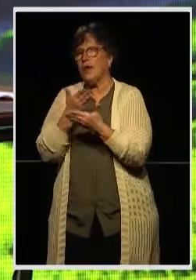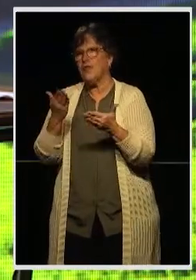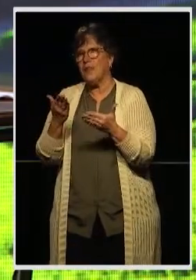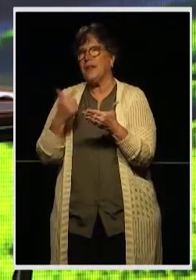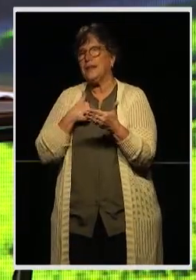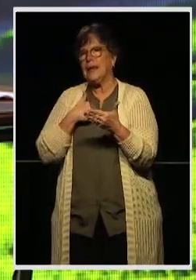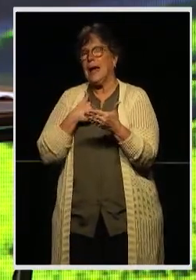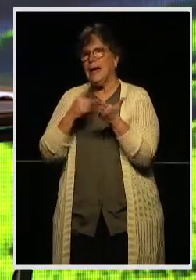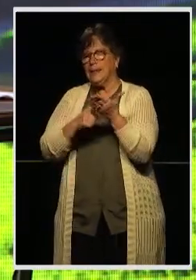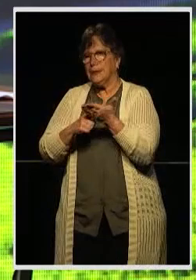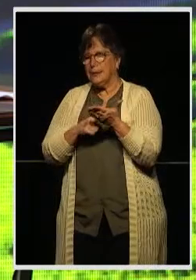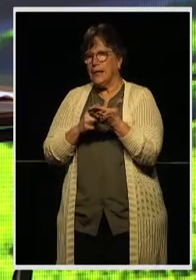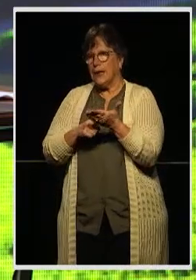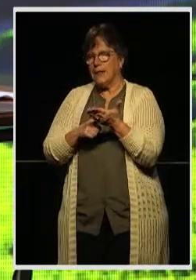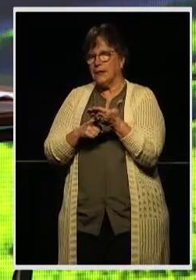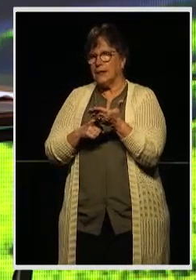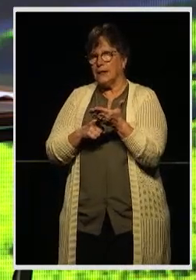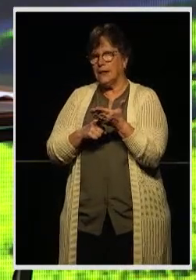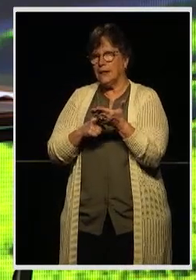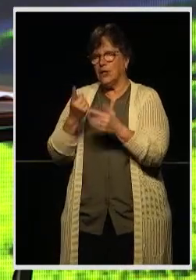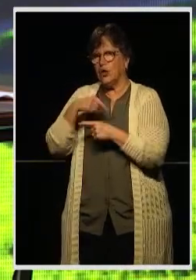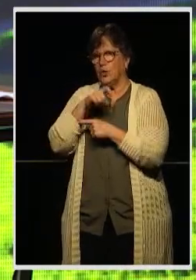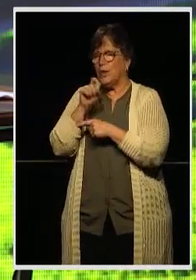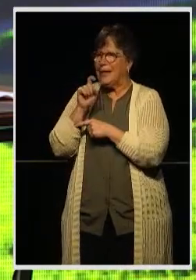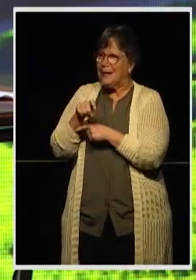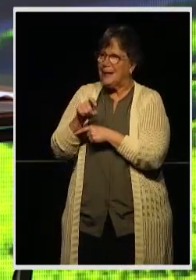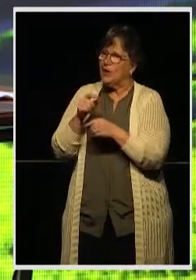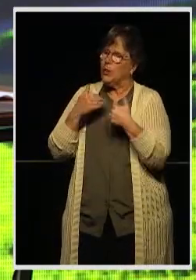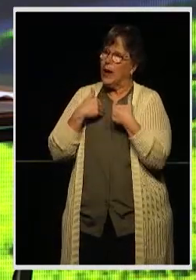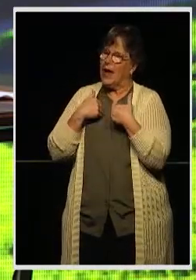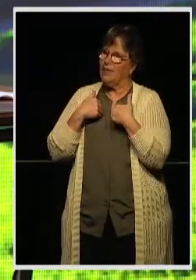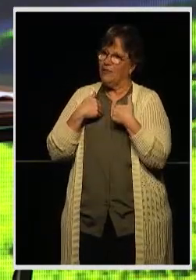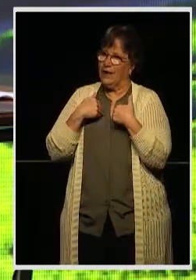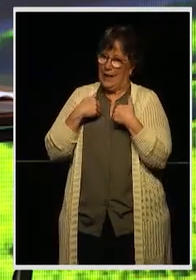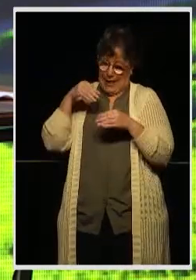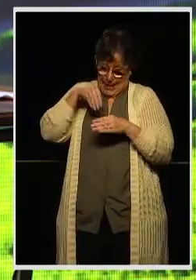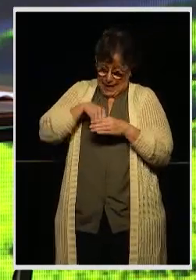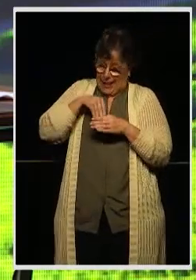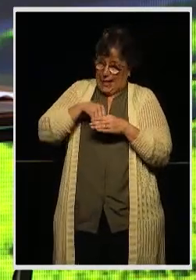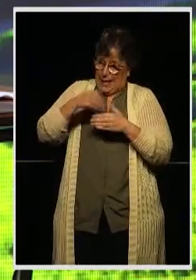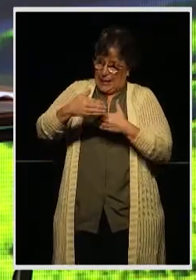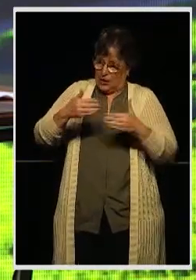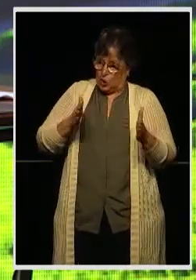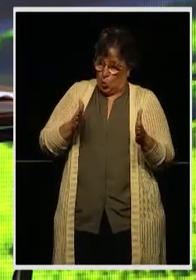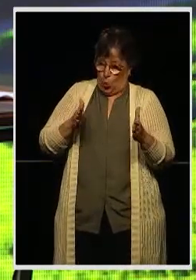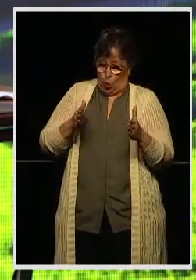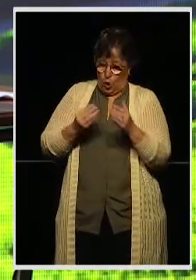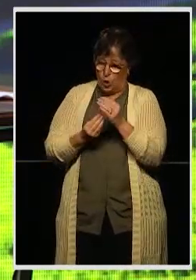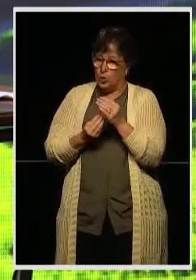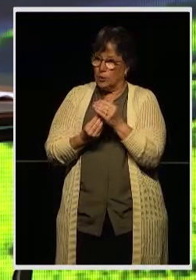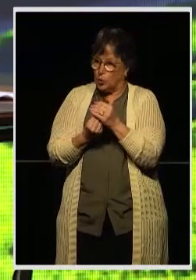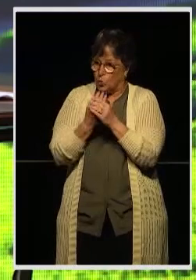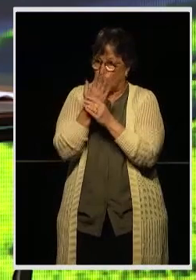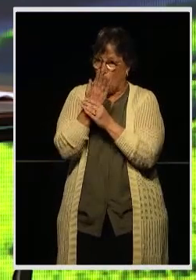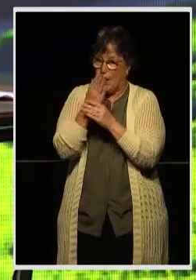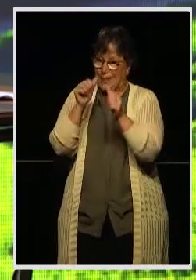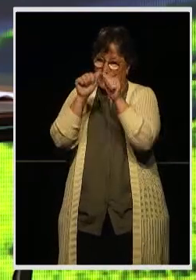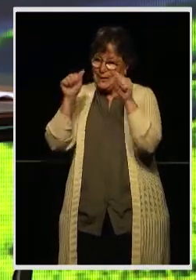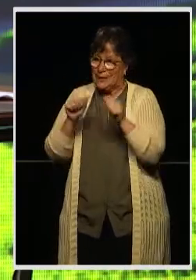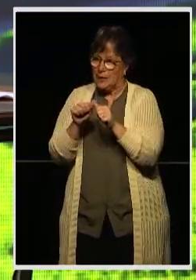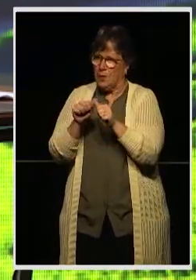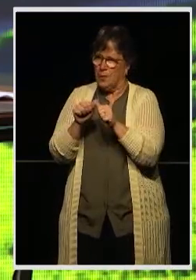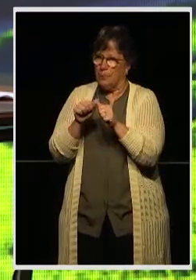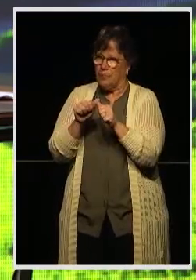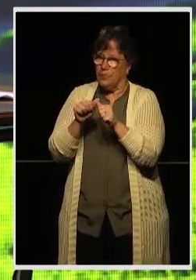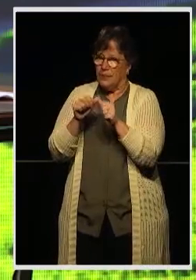is, do we really need to kind of have an indoor growing system that is really high in energy